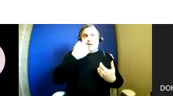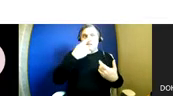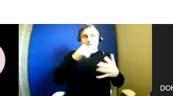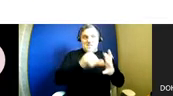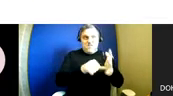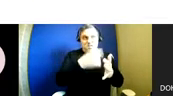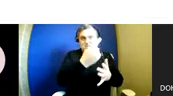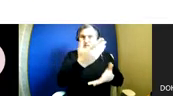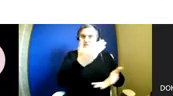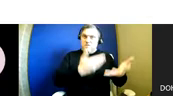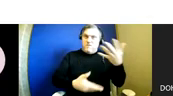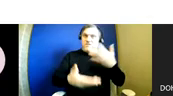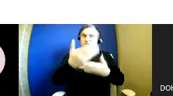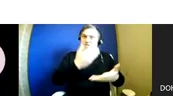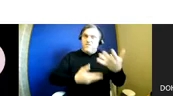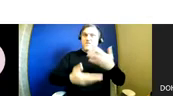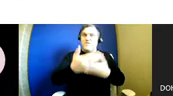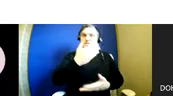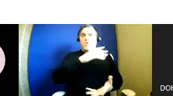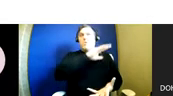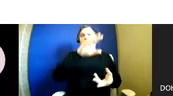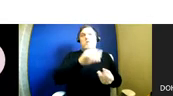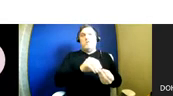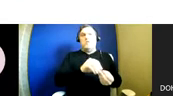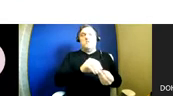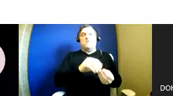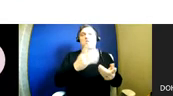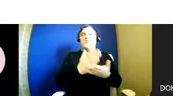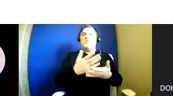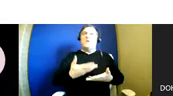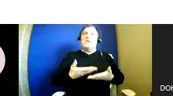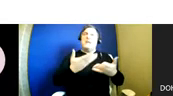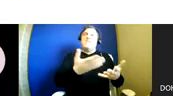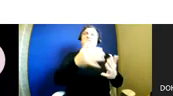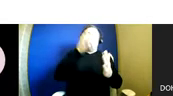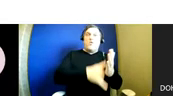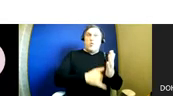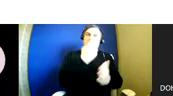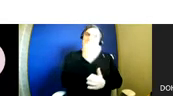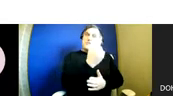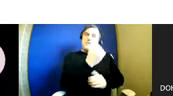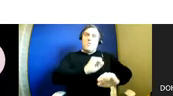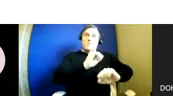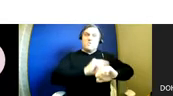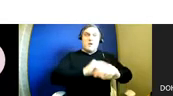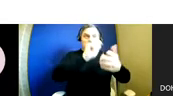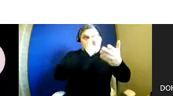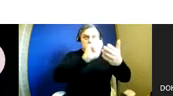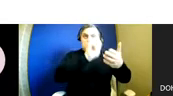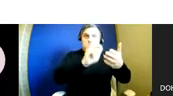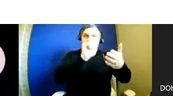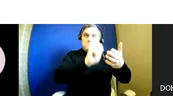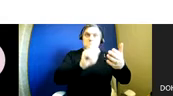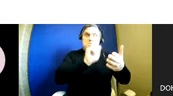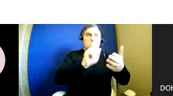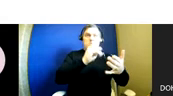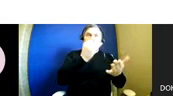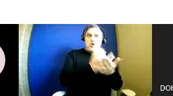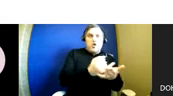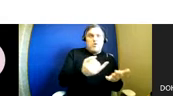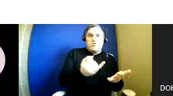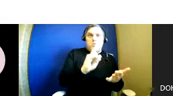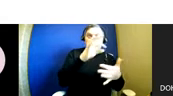and explain it all in one go. So actually giving them the form to go through it, they're in their own time, write down what's been happening,